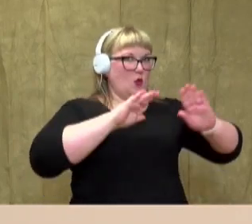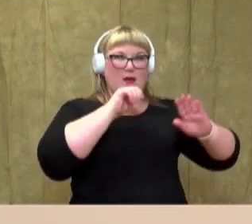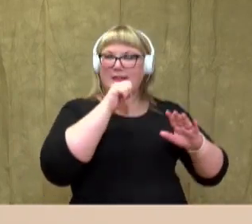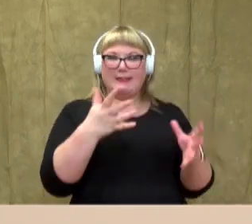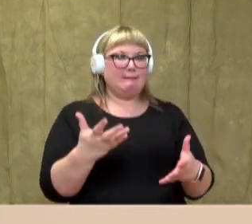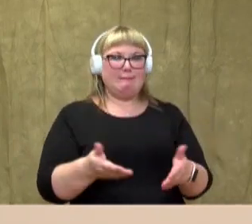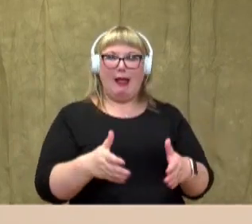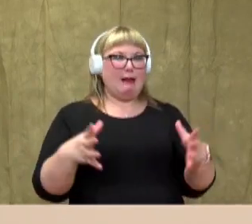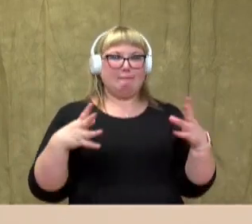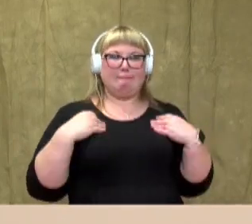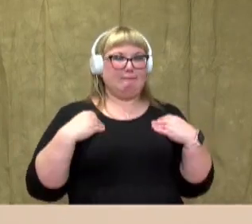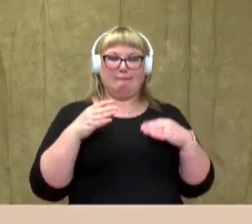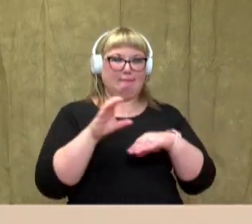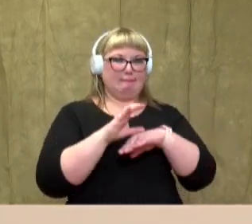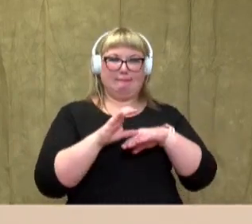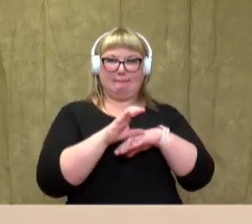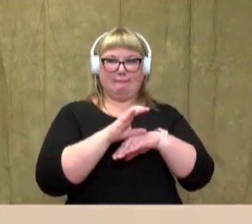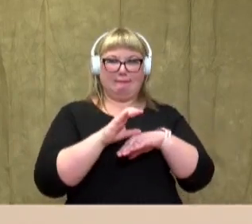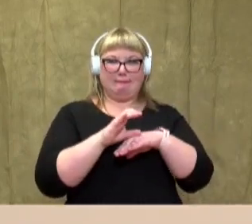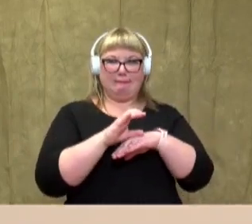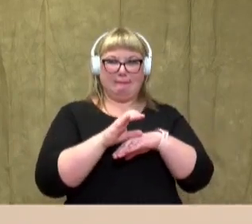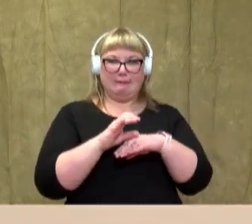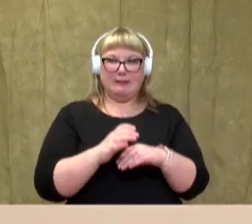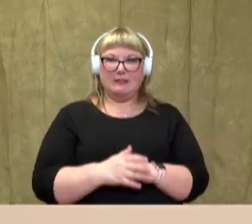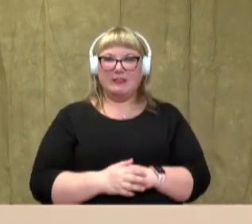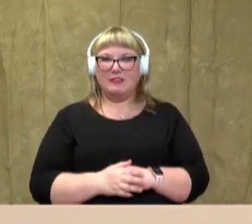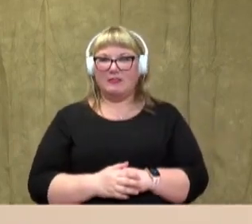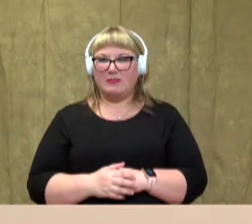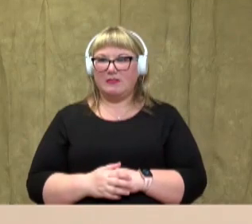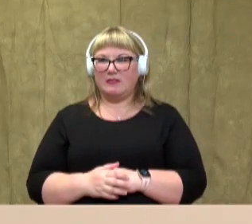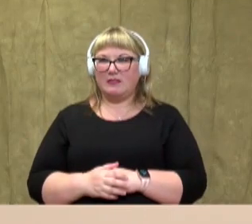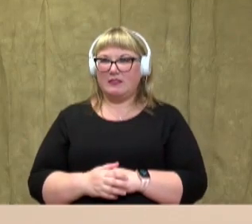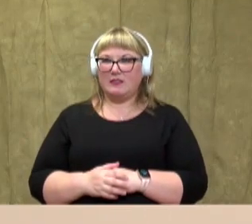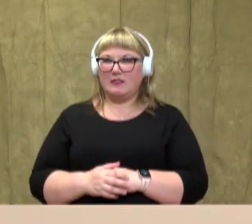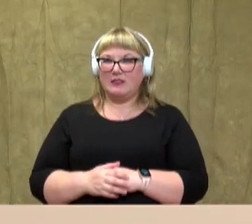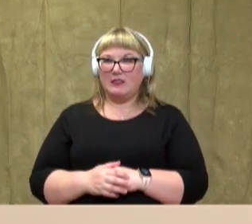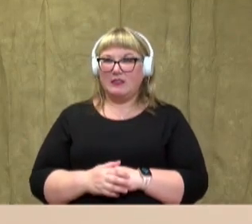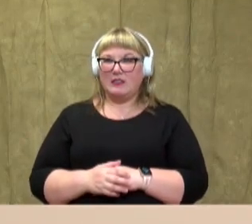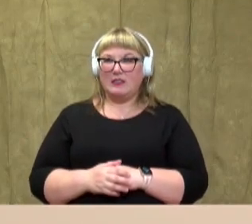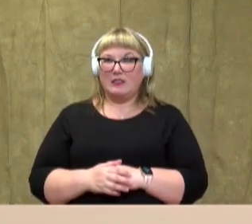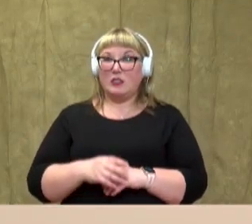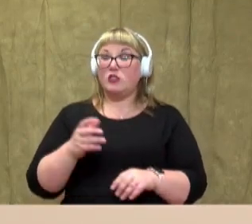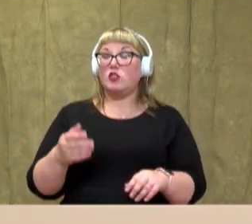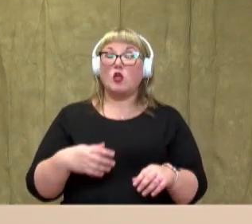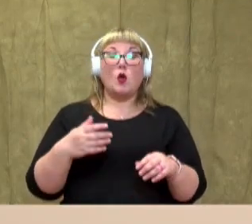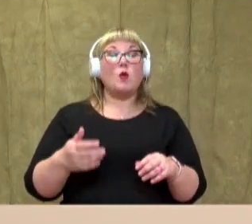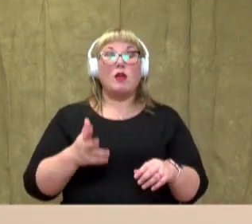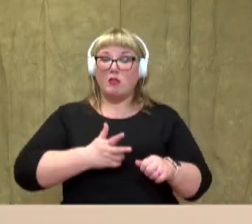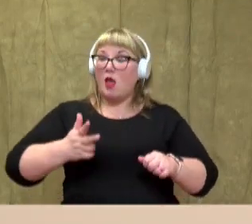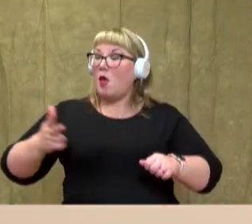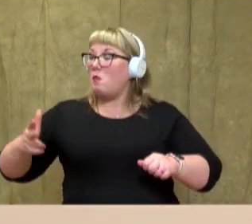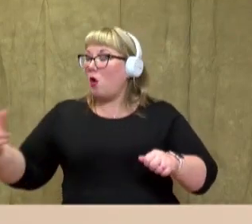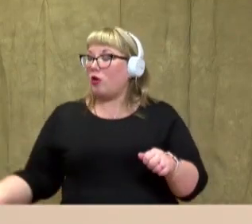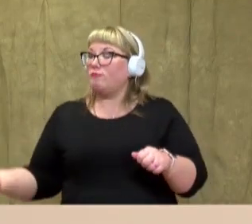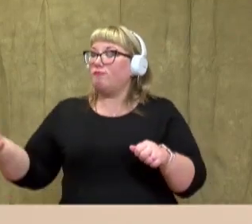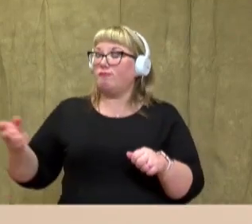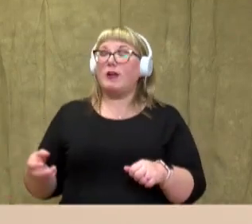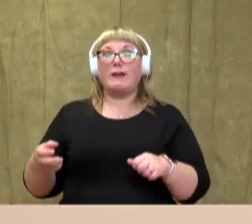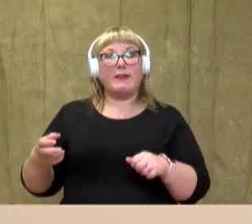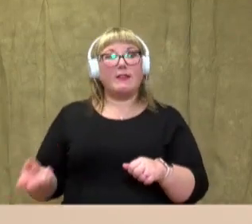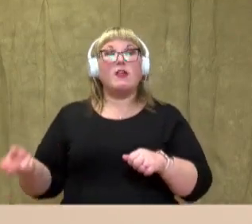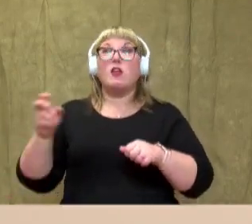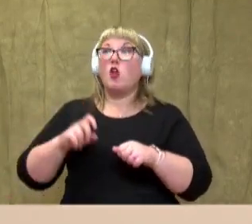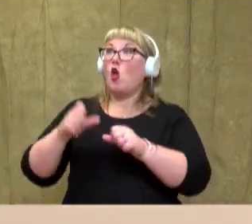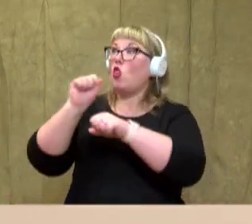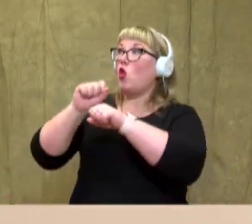the chocolates. I think he was fooled. Back in the parking lot, the workers waved goodbye as George and his